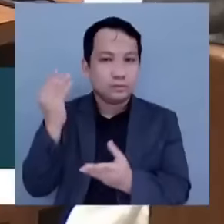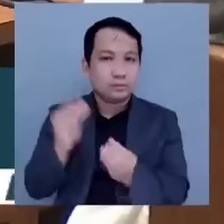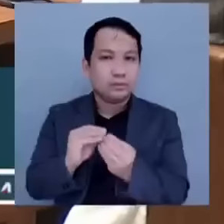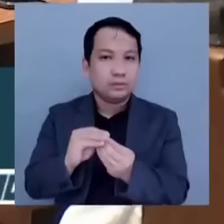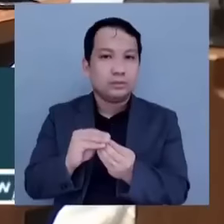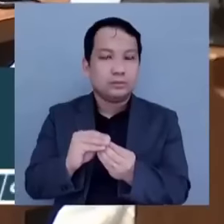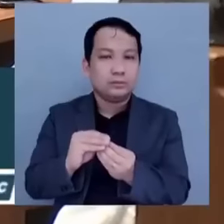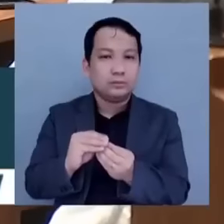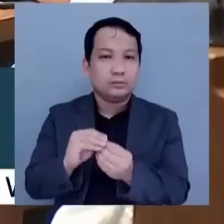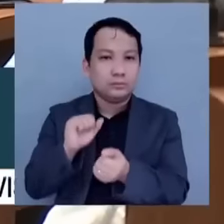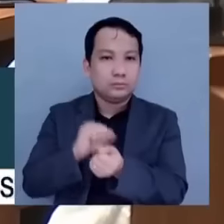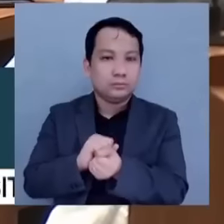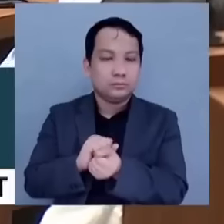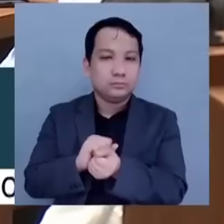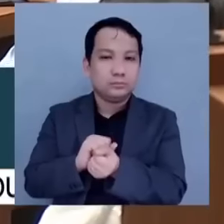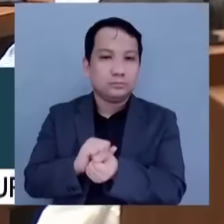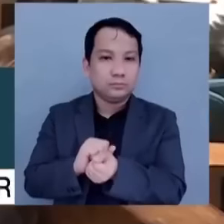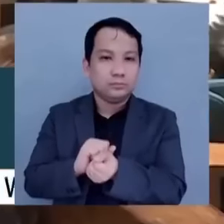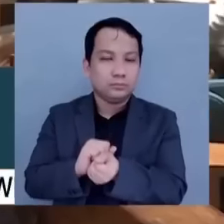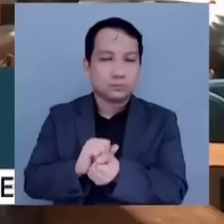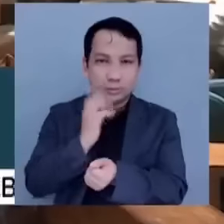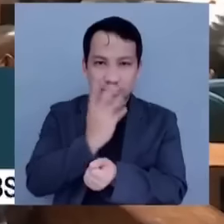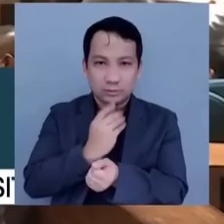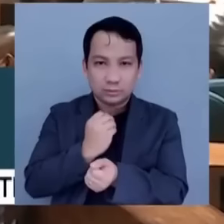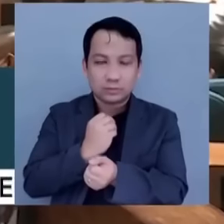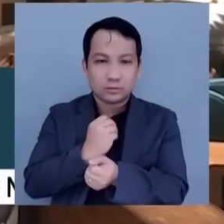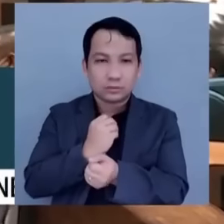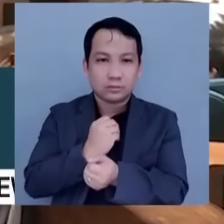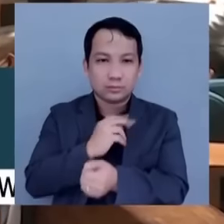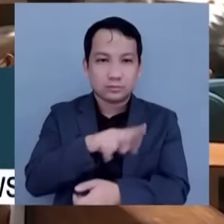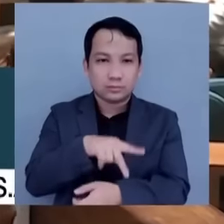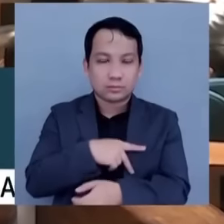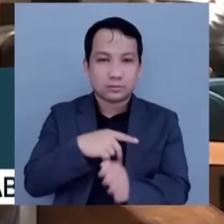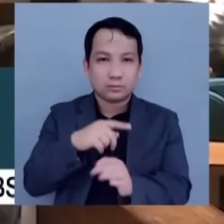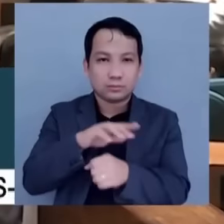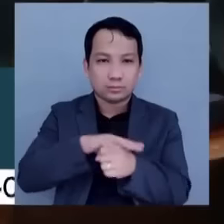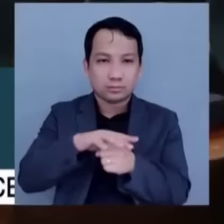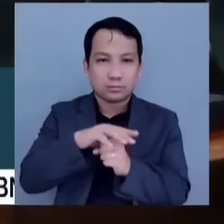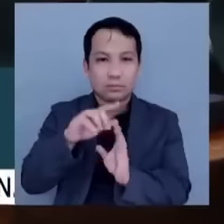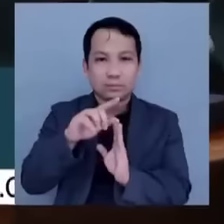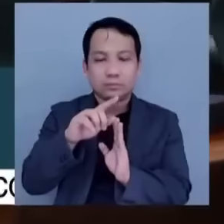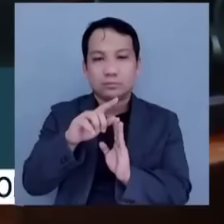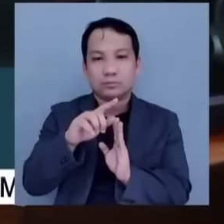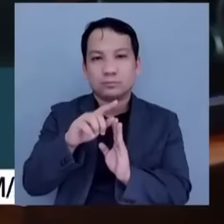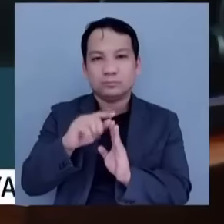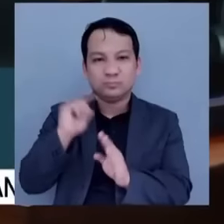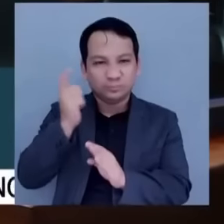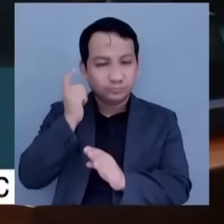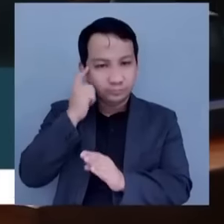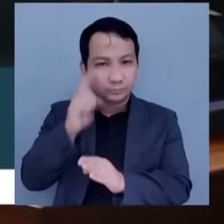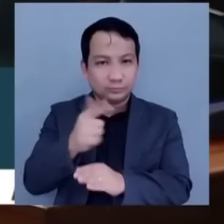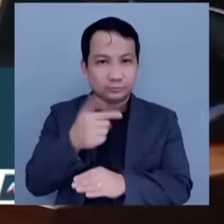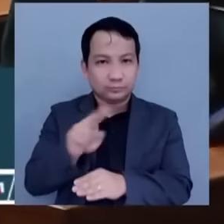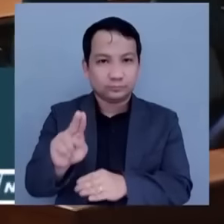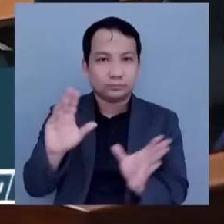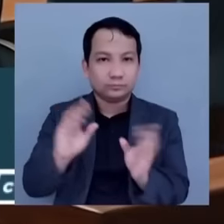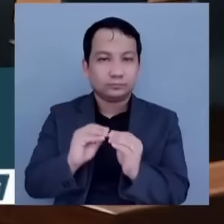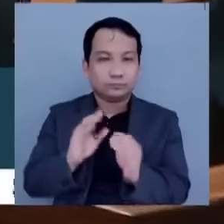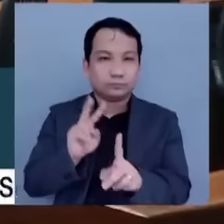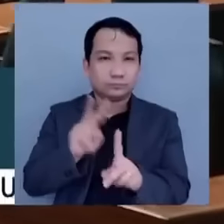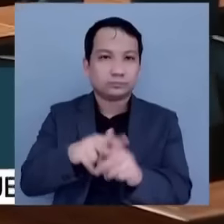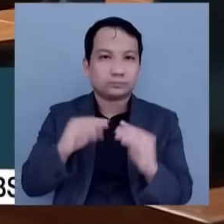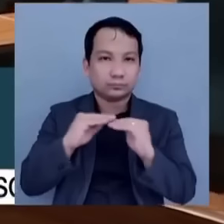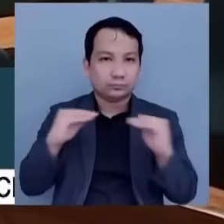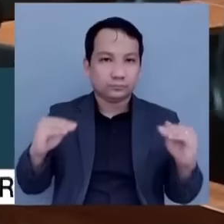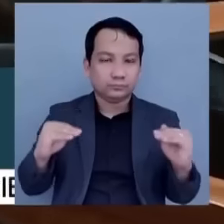cover officials and personnel in local government units, so that it could be applied fairly.